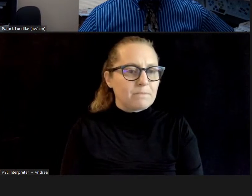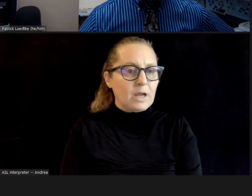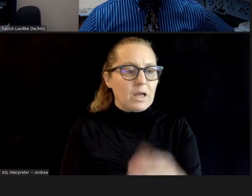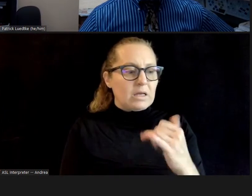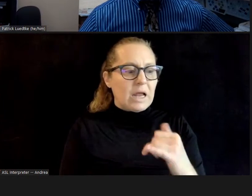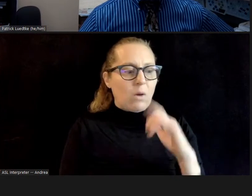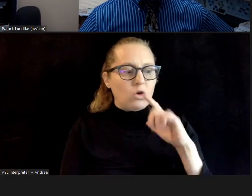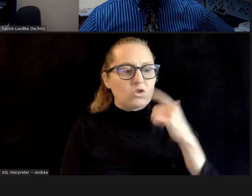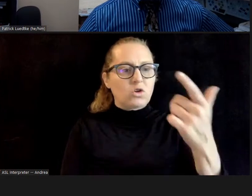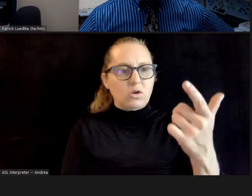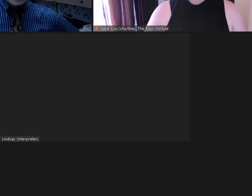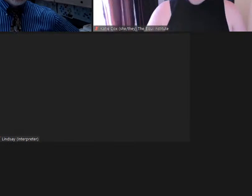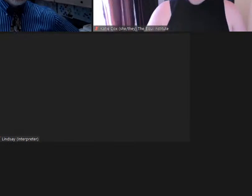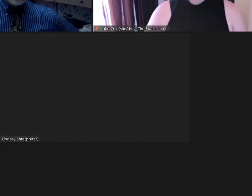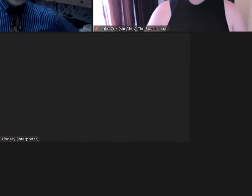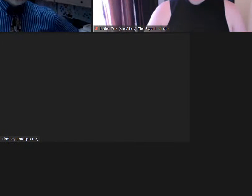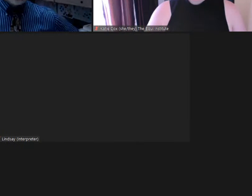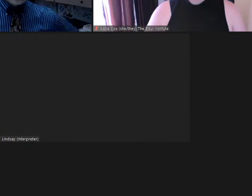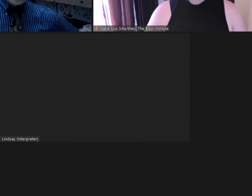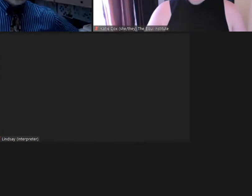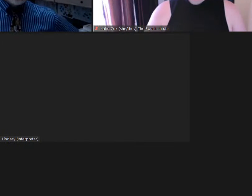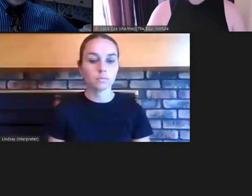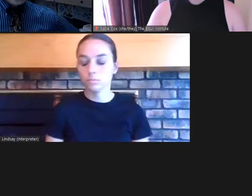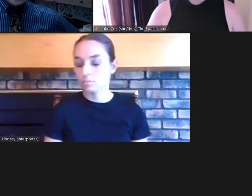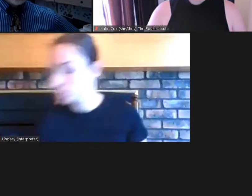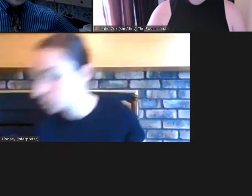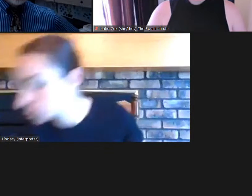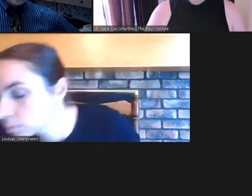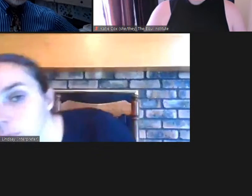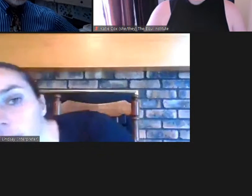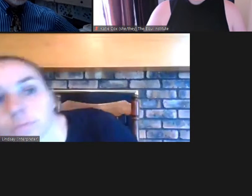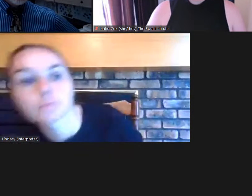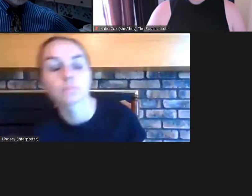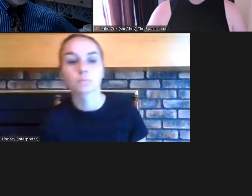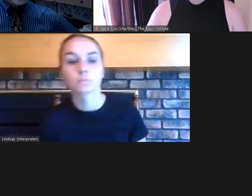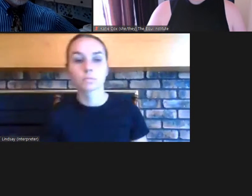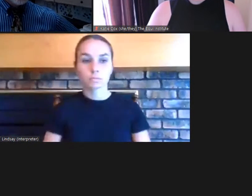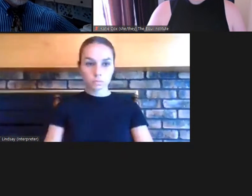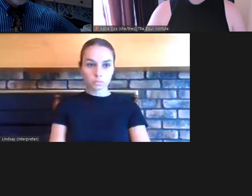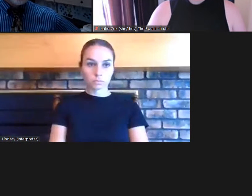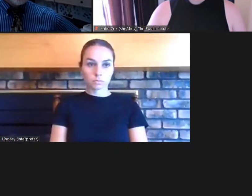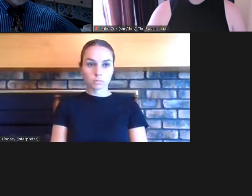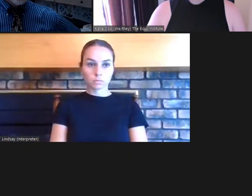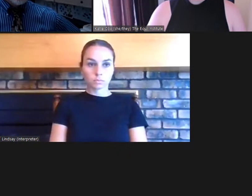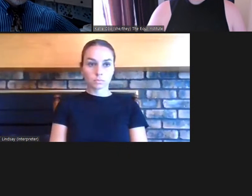like to turn it over to Katie Cox from the Equi Institute to provide a few remarks. Katie?